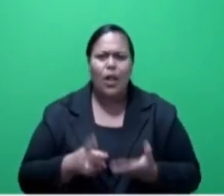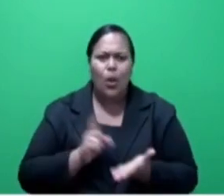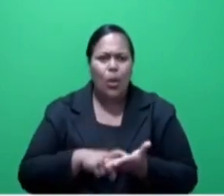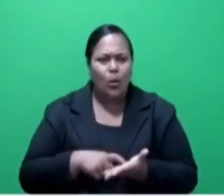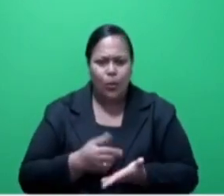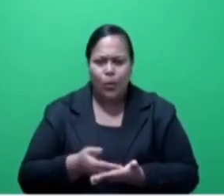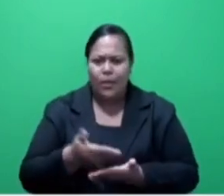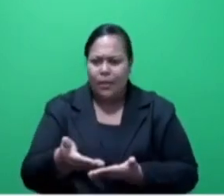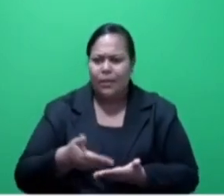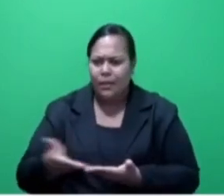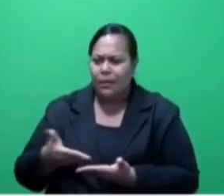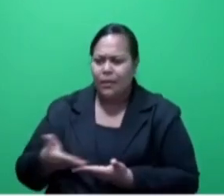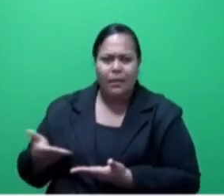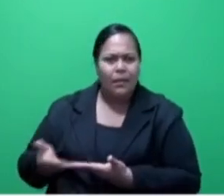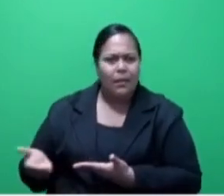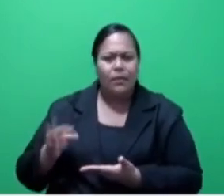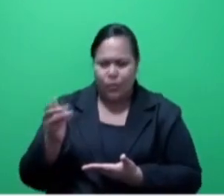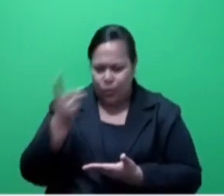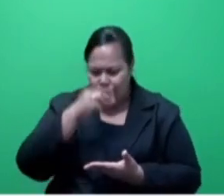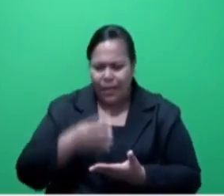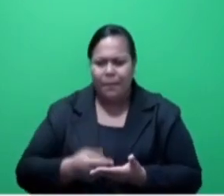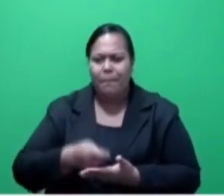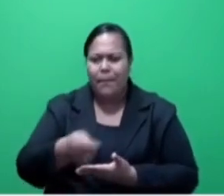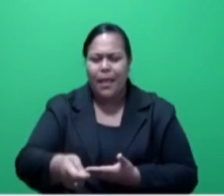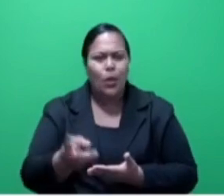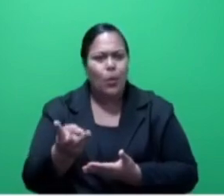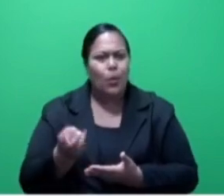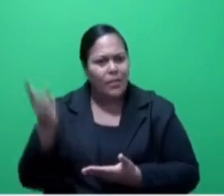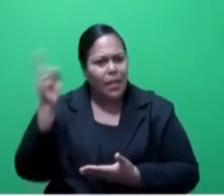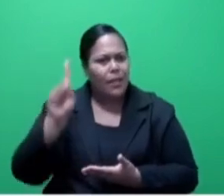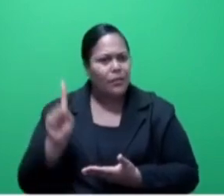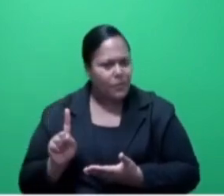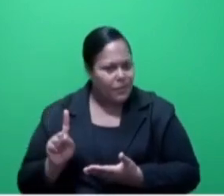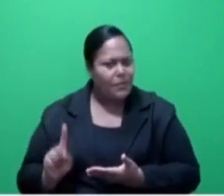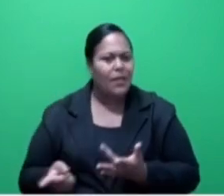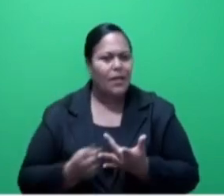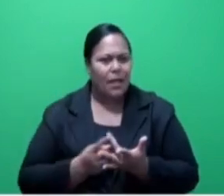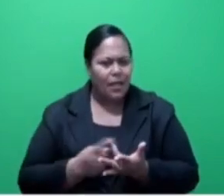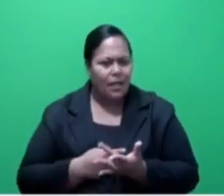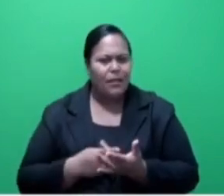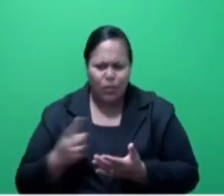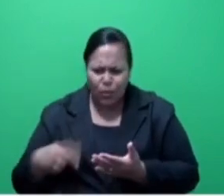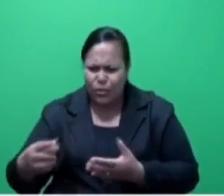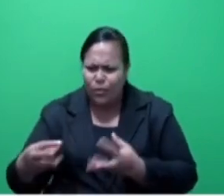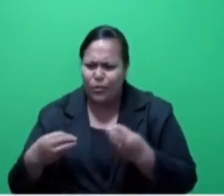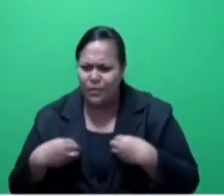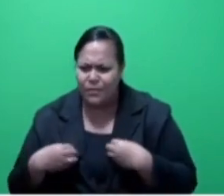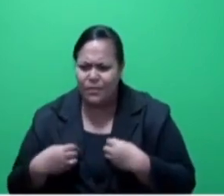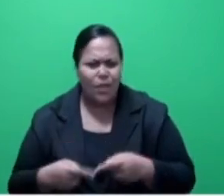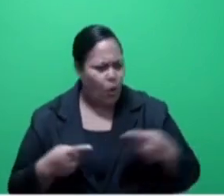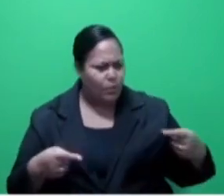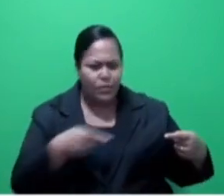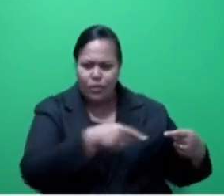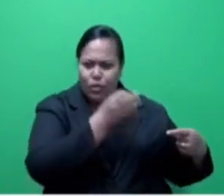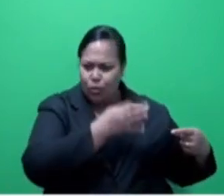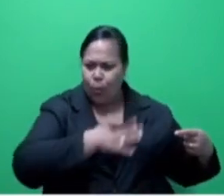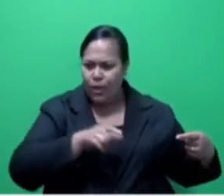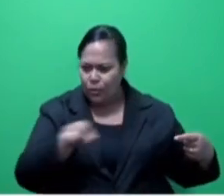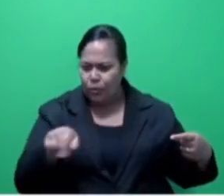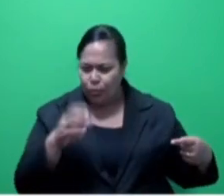for their working capital to pay wages, electricity rates, etc., to continue their business, these people don't want you to have